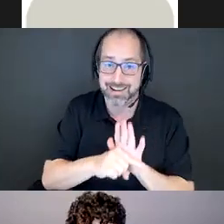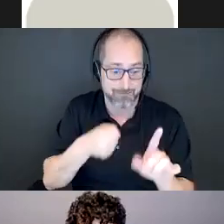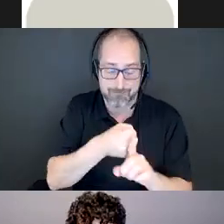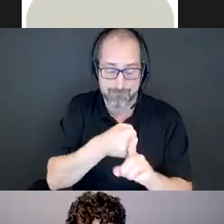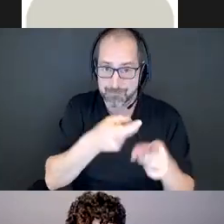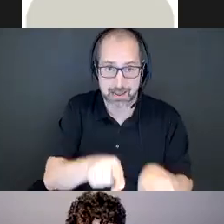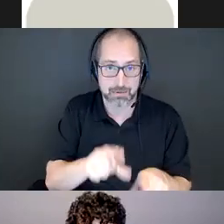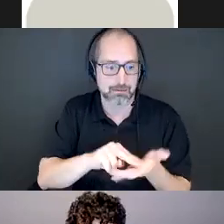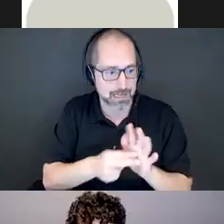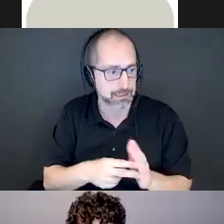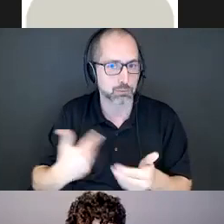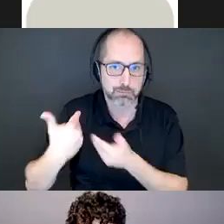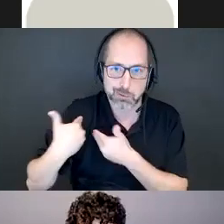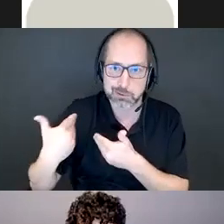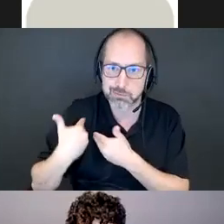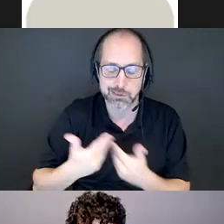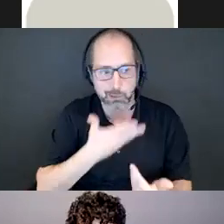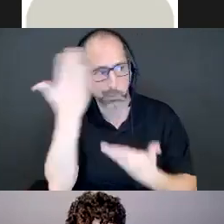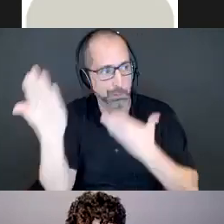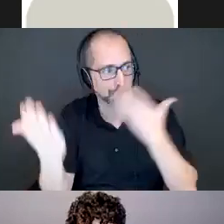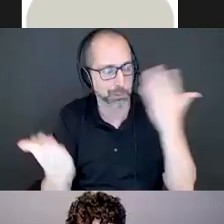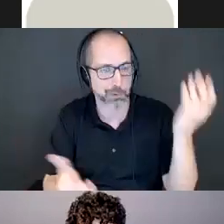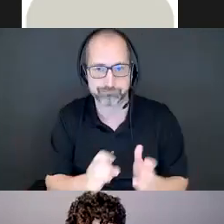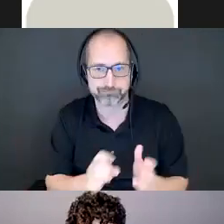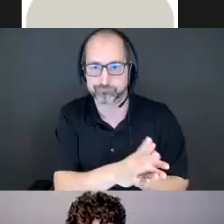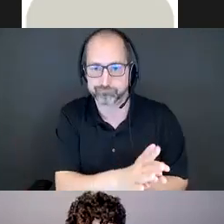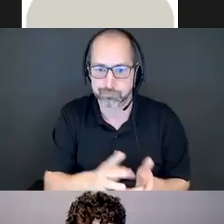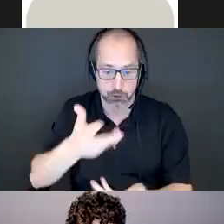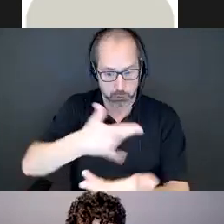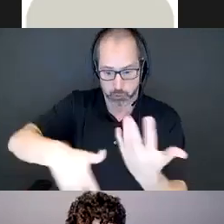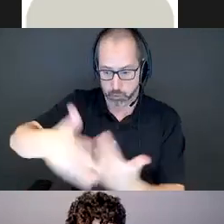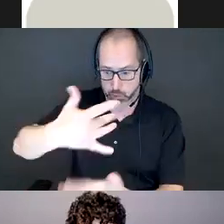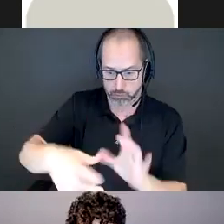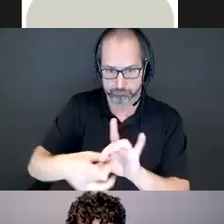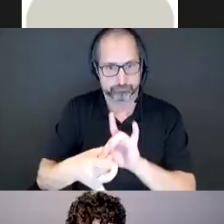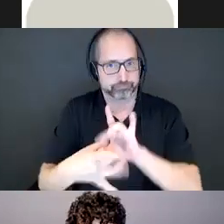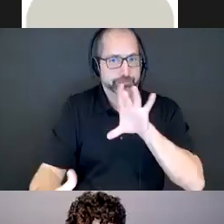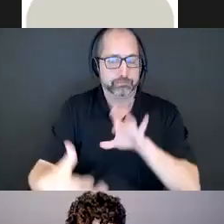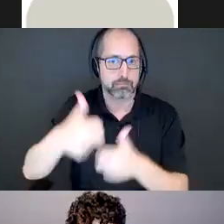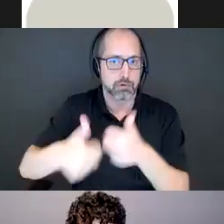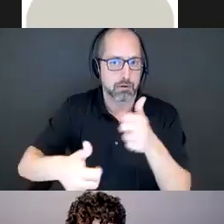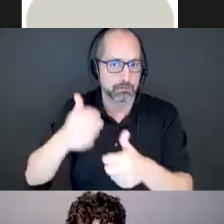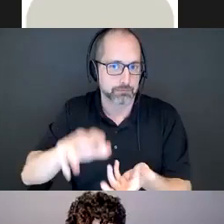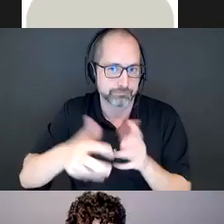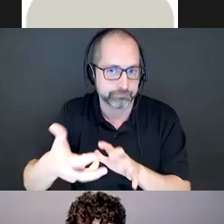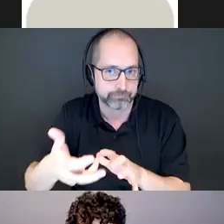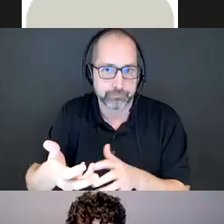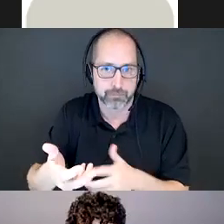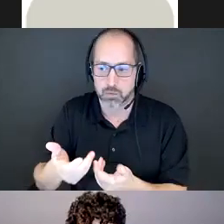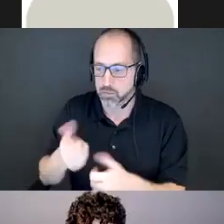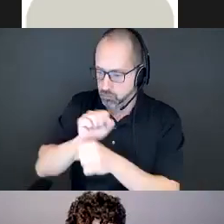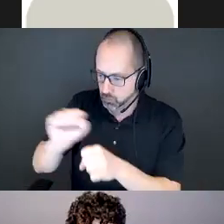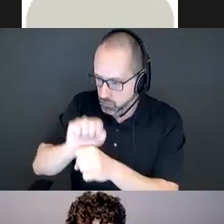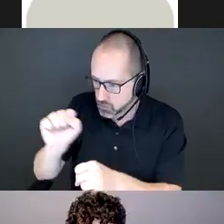or obligations, use despite social problems, and important social or occupational